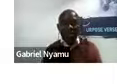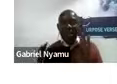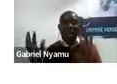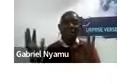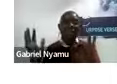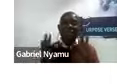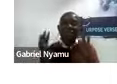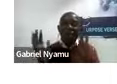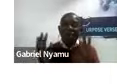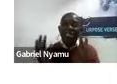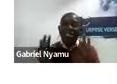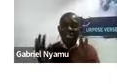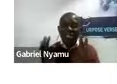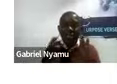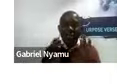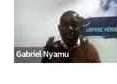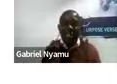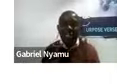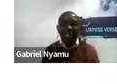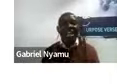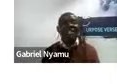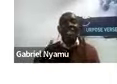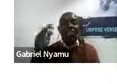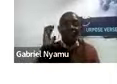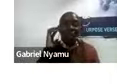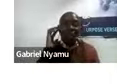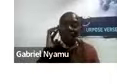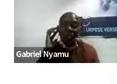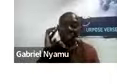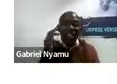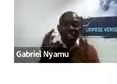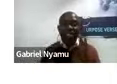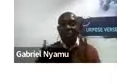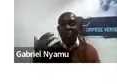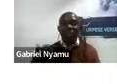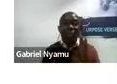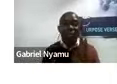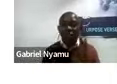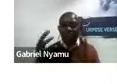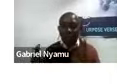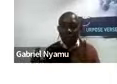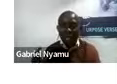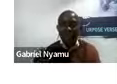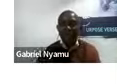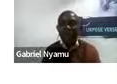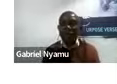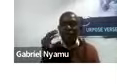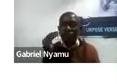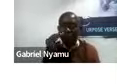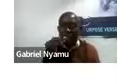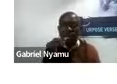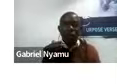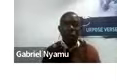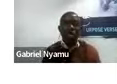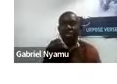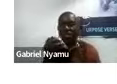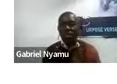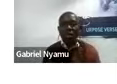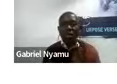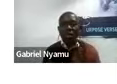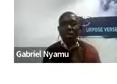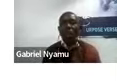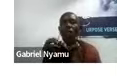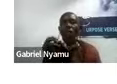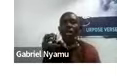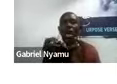time. Therefore, I'm just trying to compress this in just a small session. This takes usually 5 weeks. That is just to be able to go through the whole journey. And we go and break down all these in